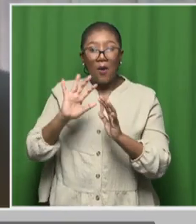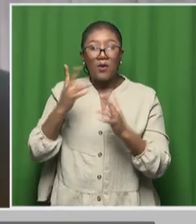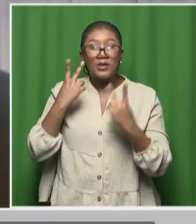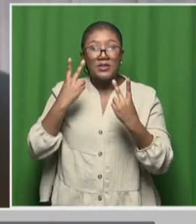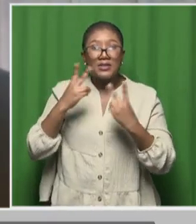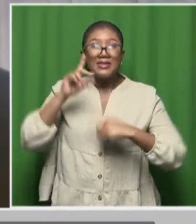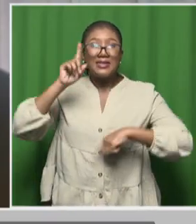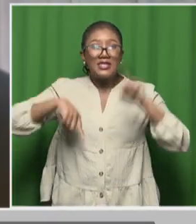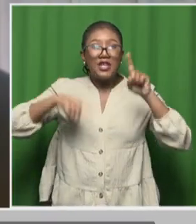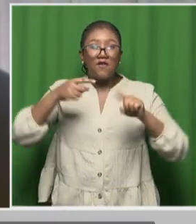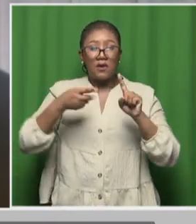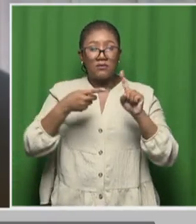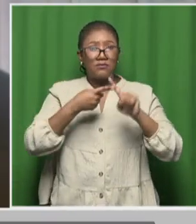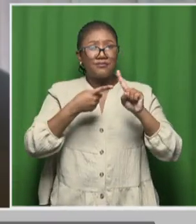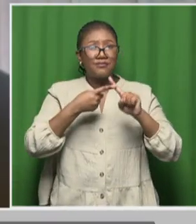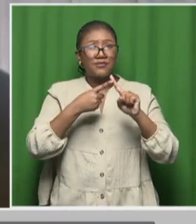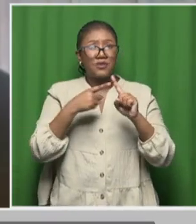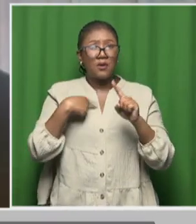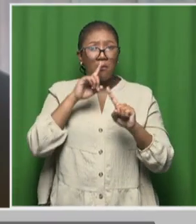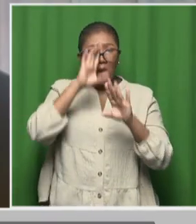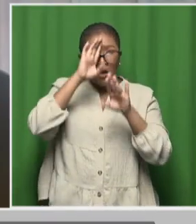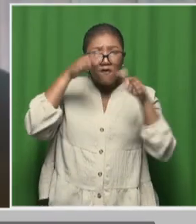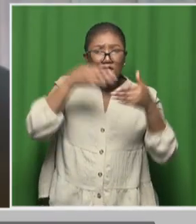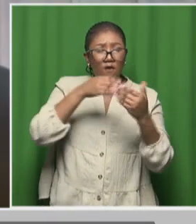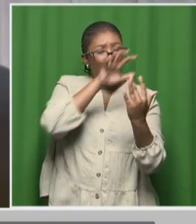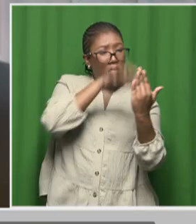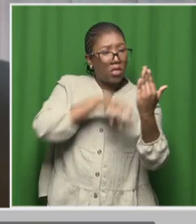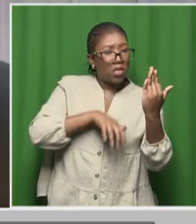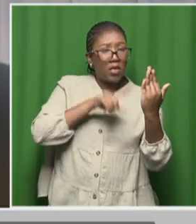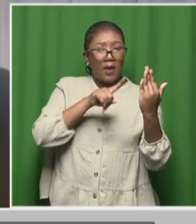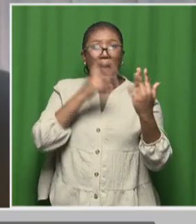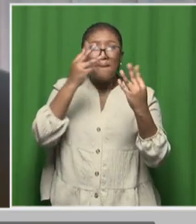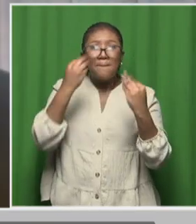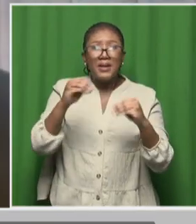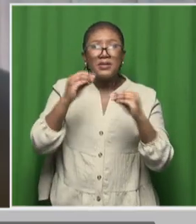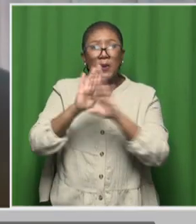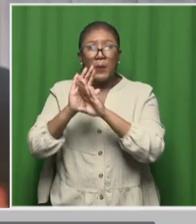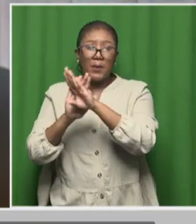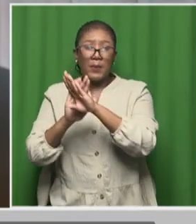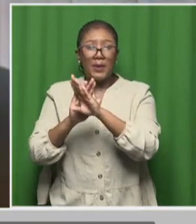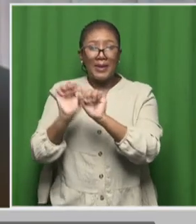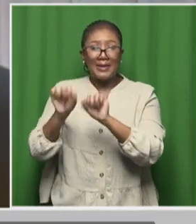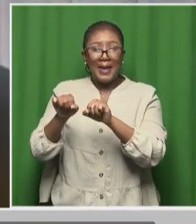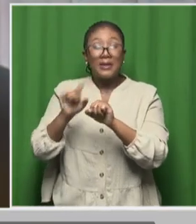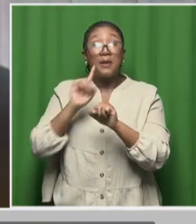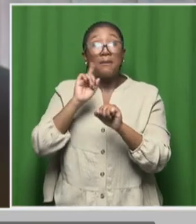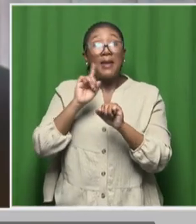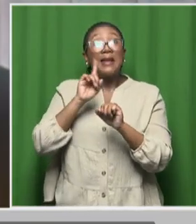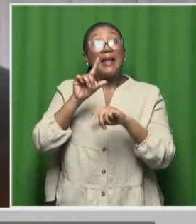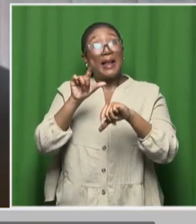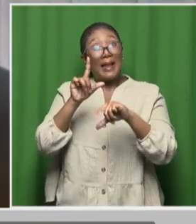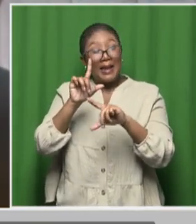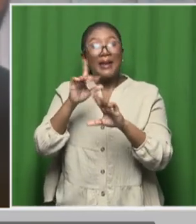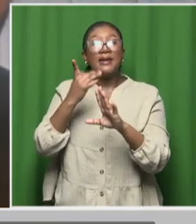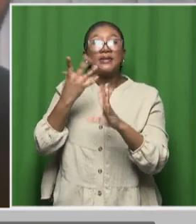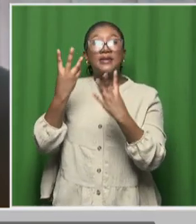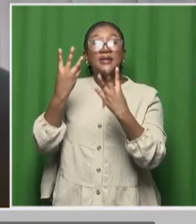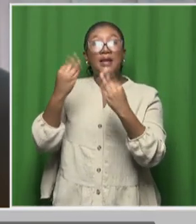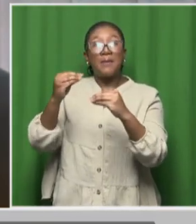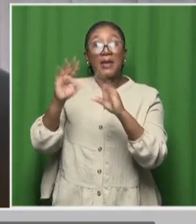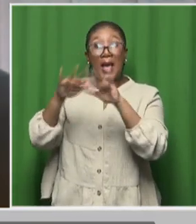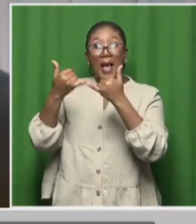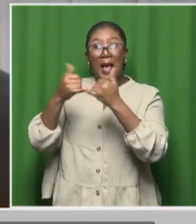to focus on, that you need to pick up to make sure that your business grows further. And I think if a lot of companies dive into making data-driven